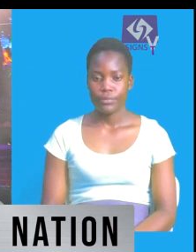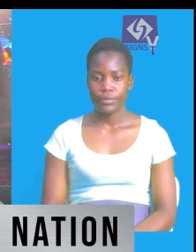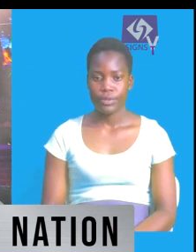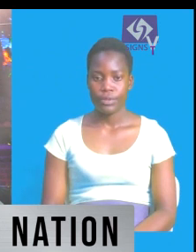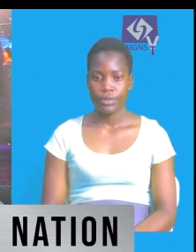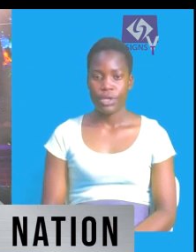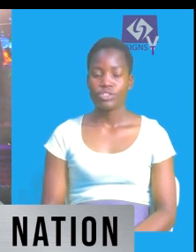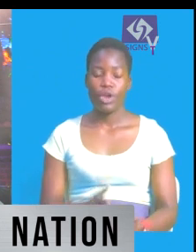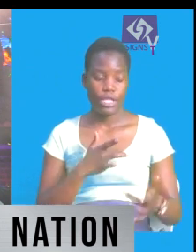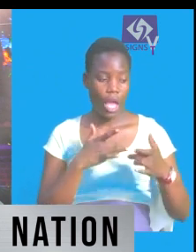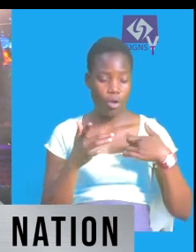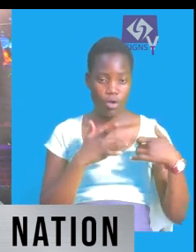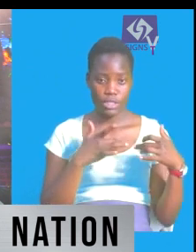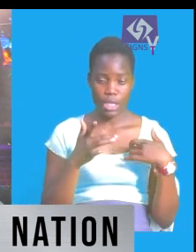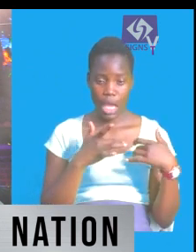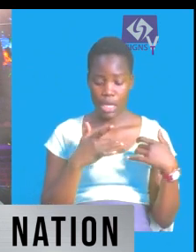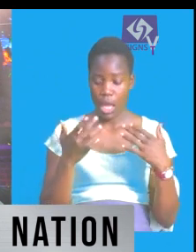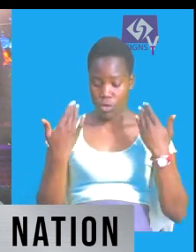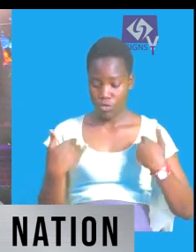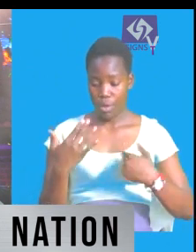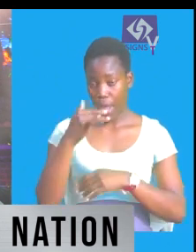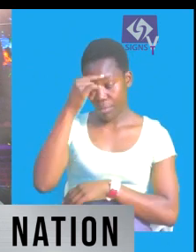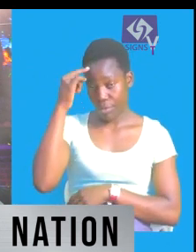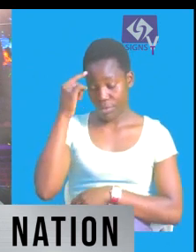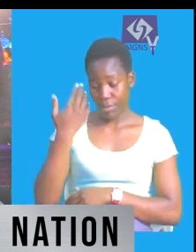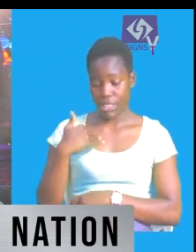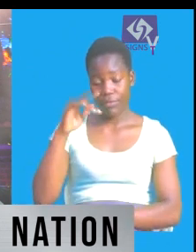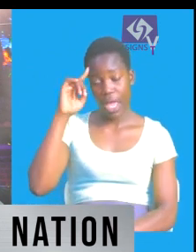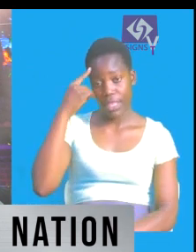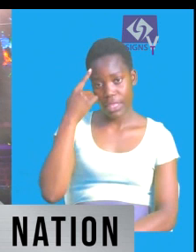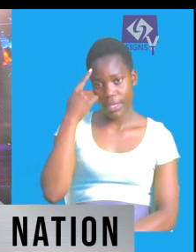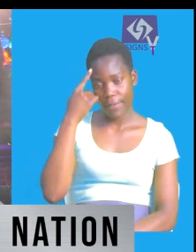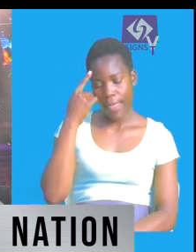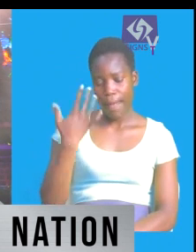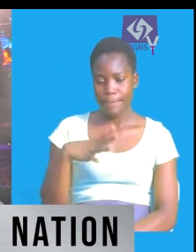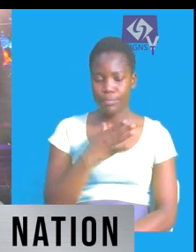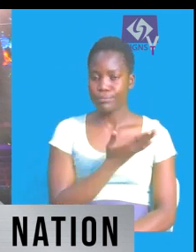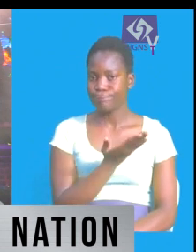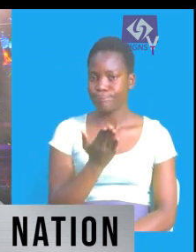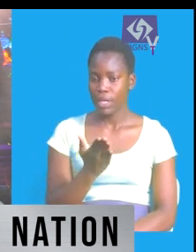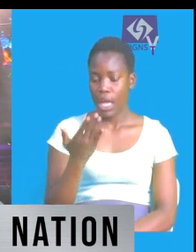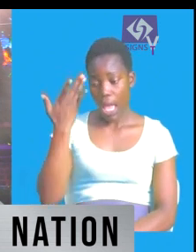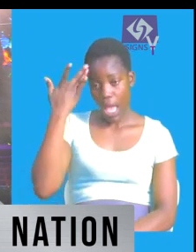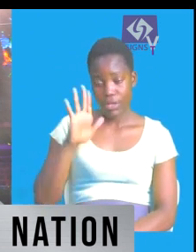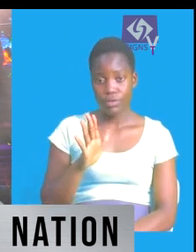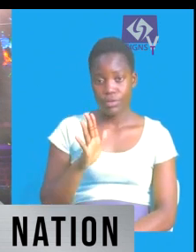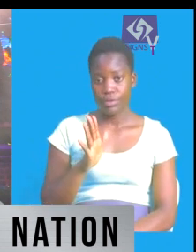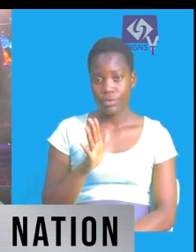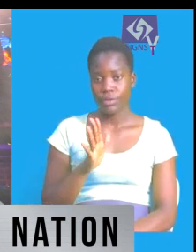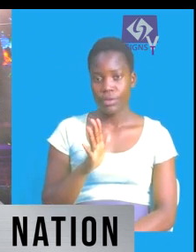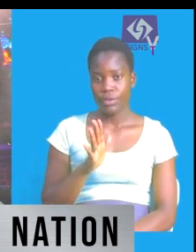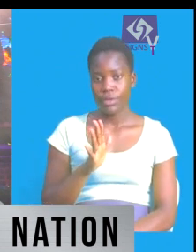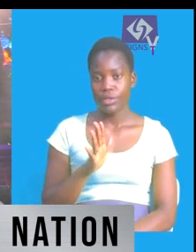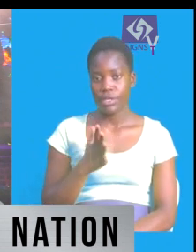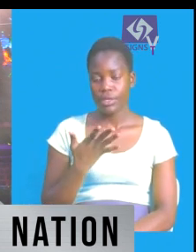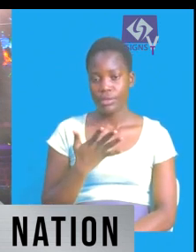a concern. It's a concern to me, because now I think, yes, I don't know, it was bait which so many people